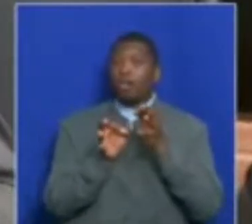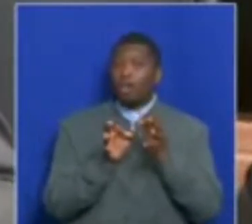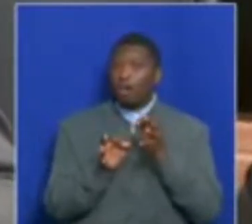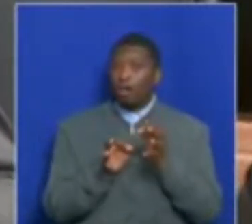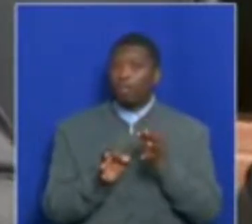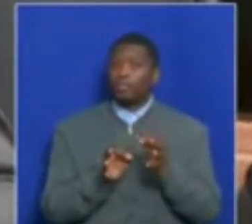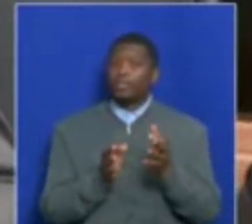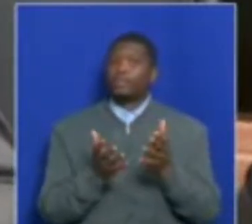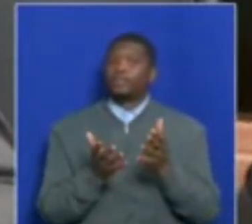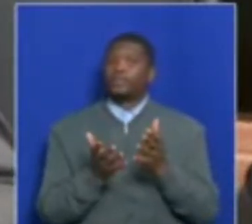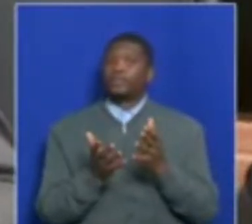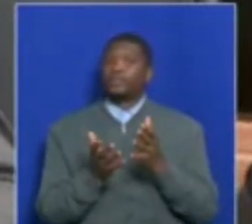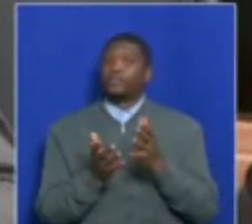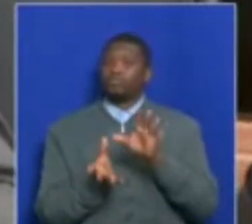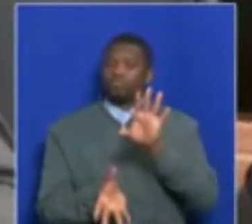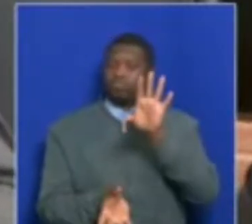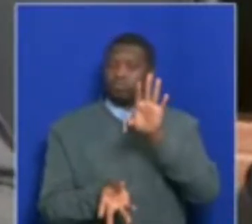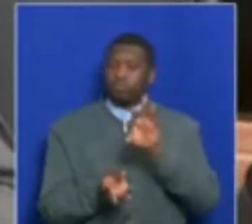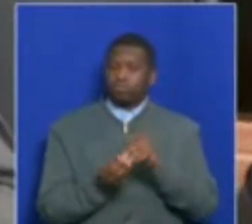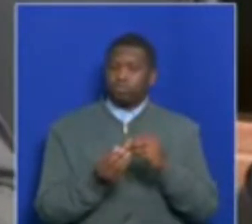paragraph 69